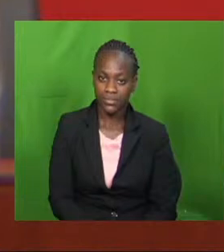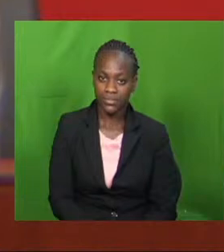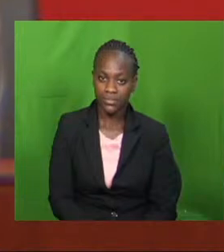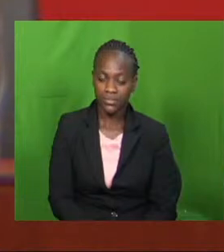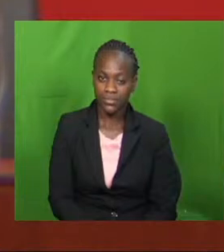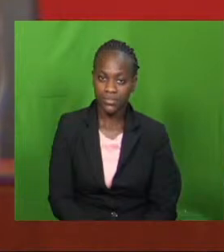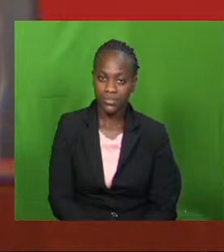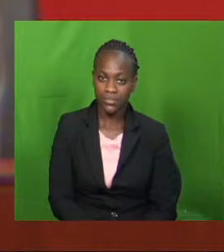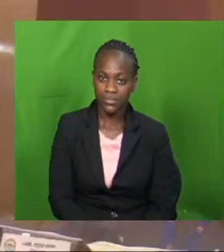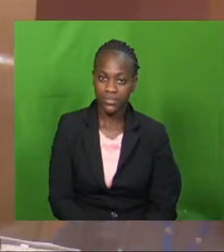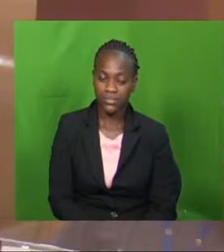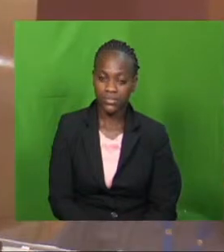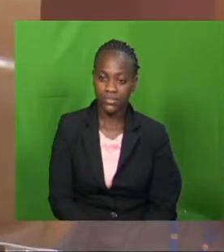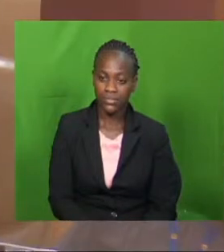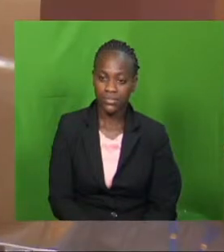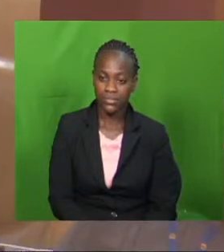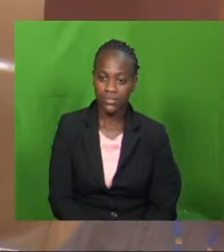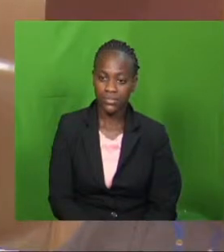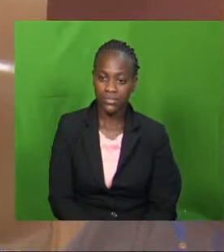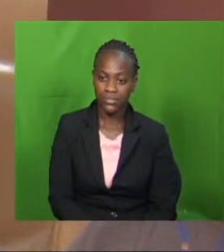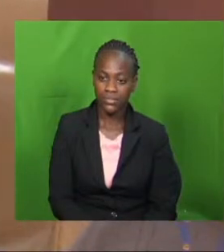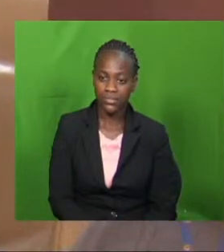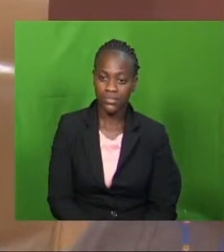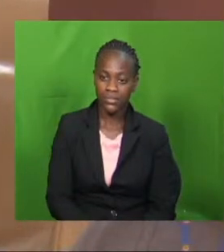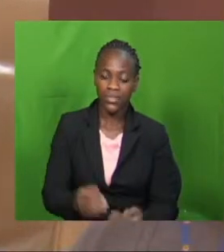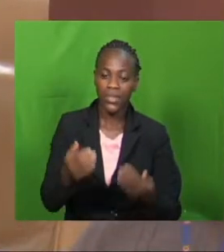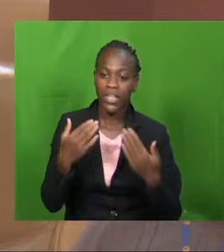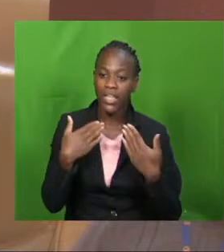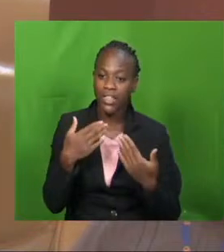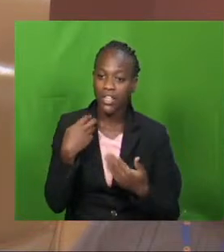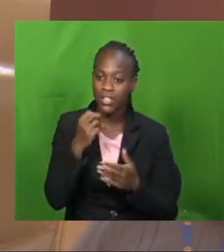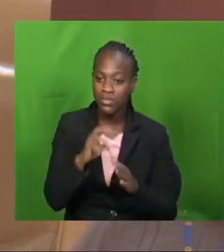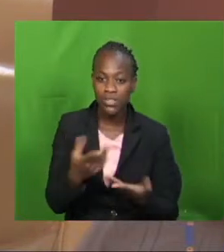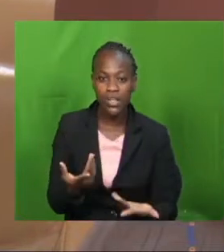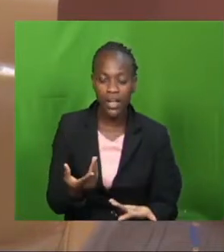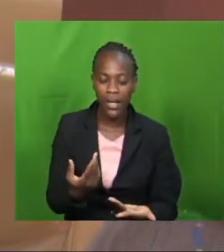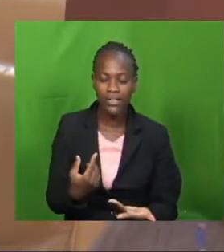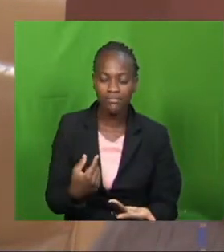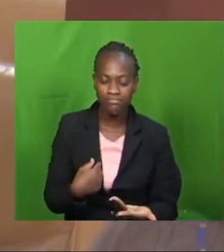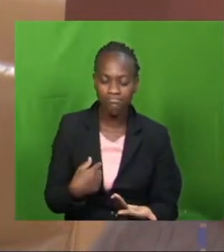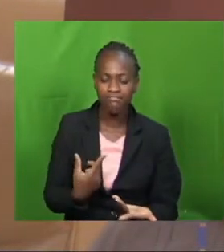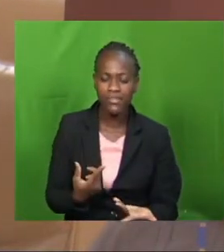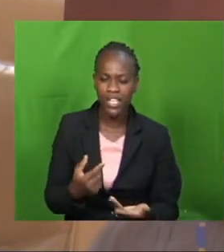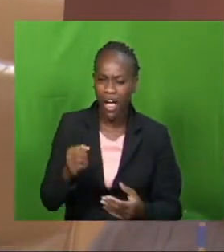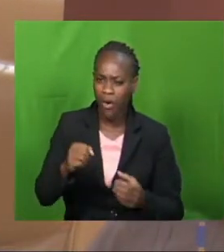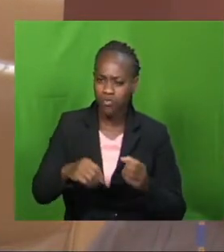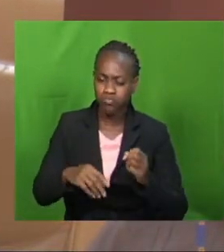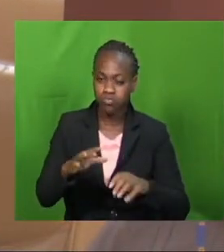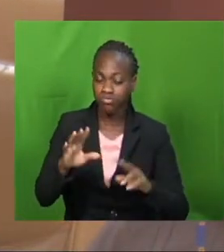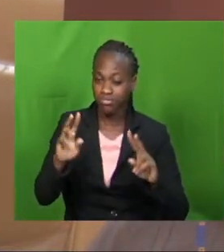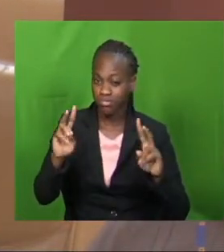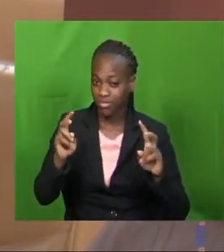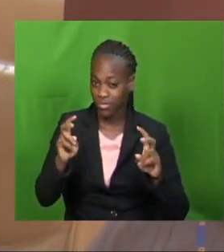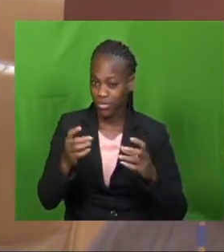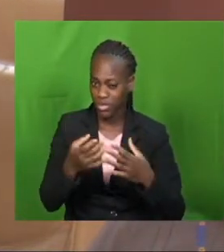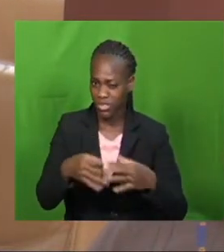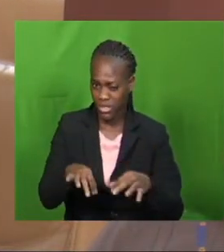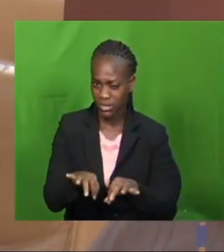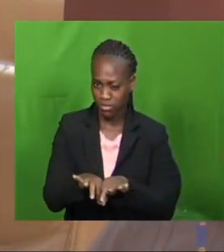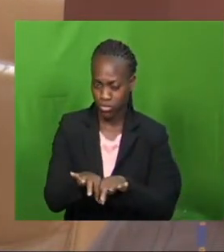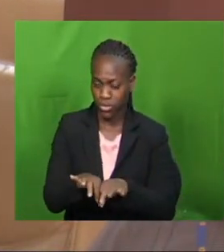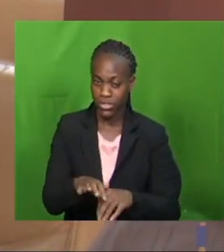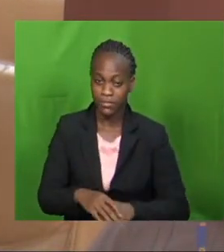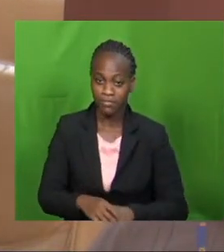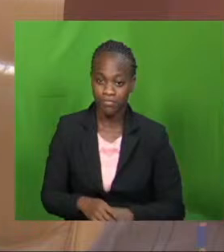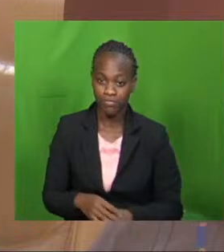Thank you, Mr. Speaker, for the opportunity to contribute to this very important issue.